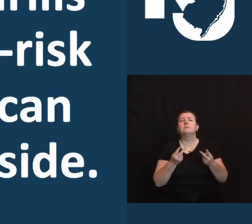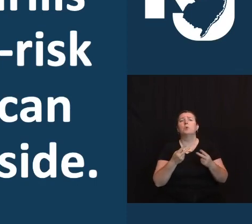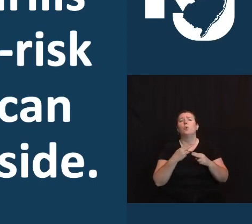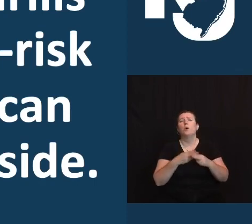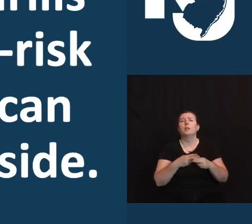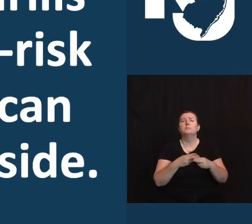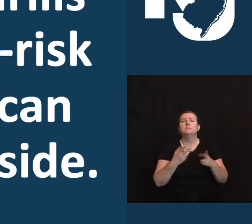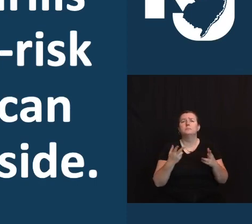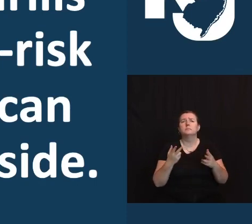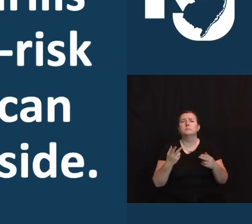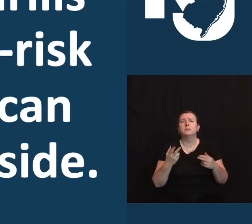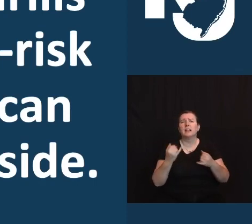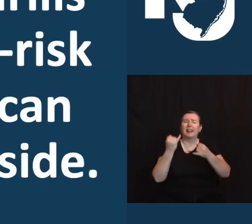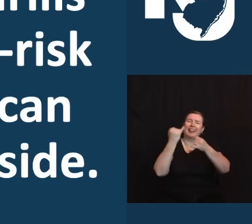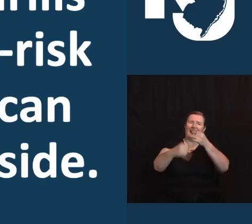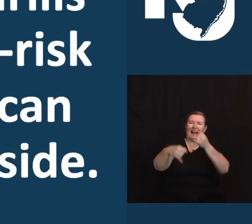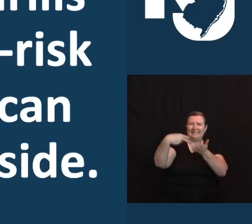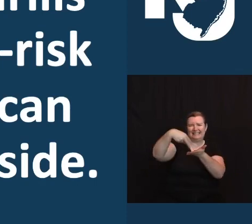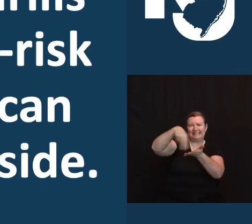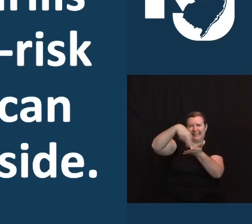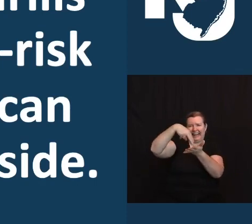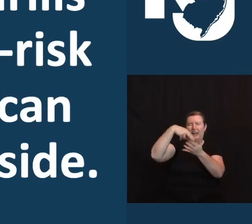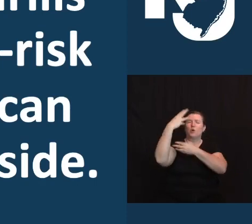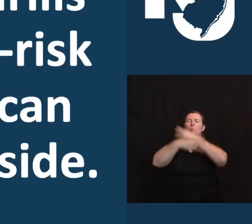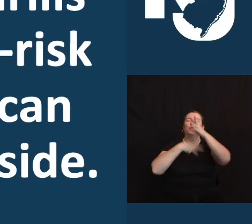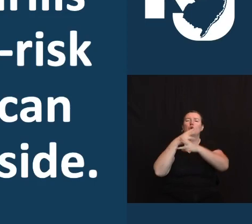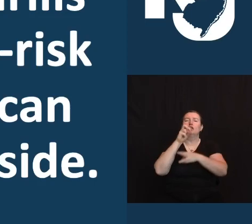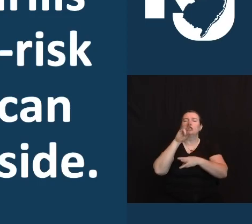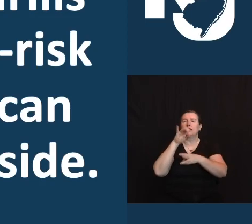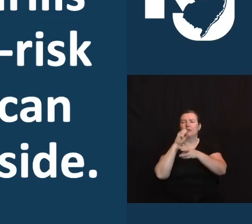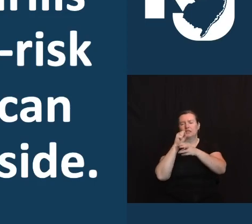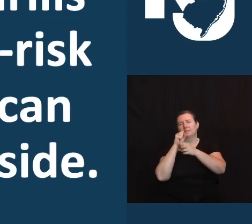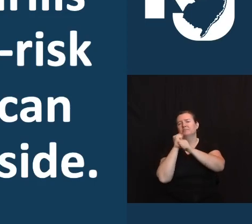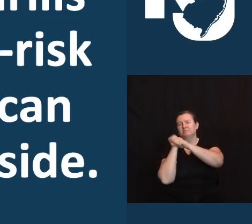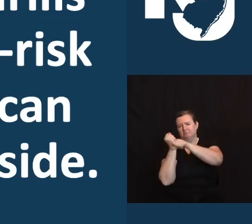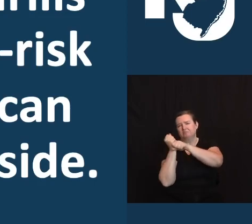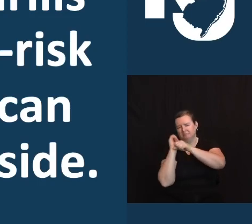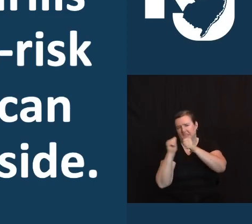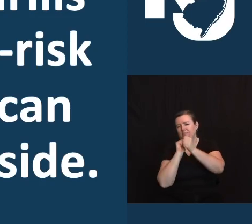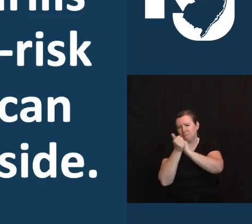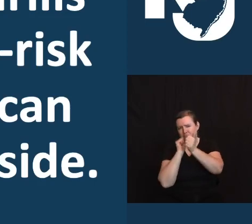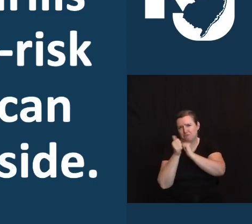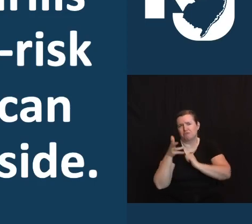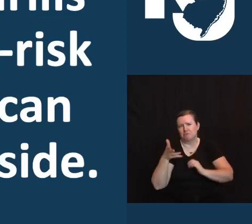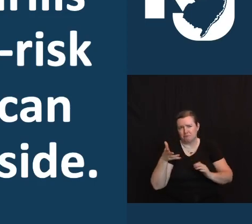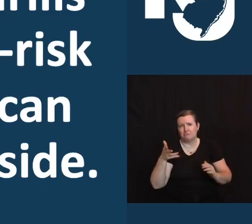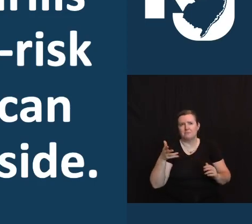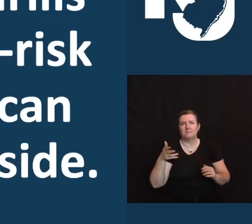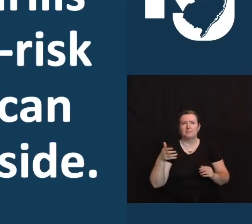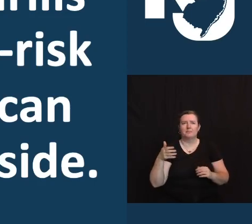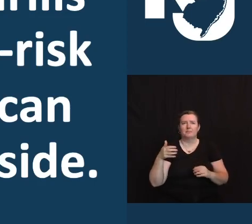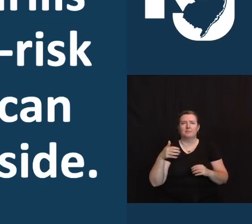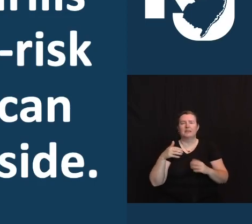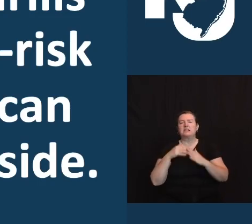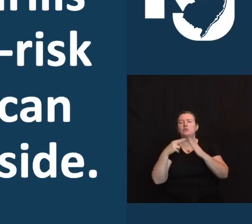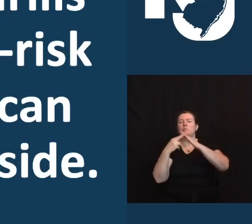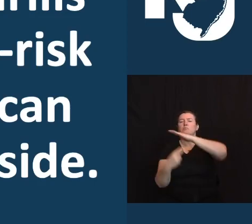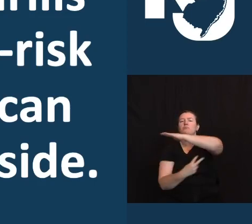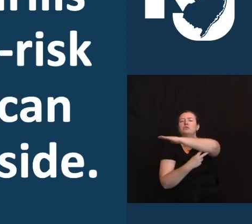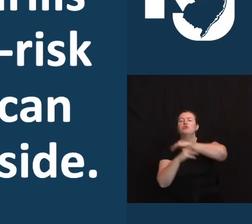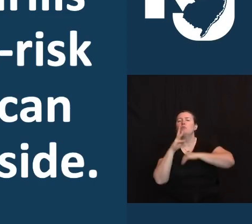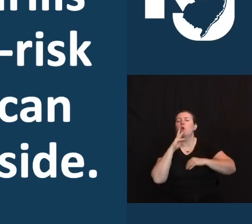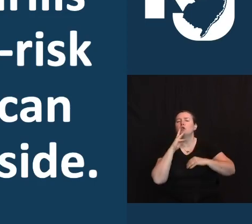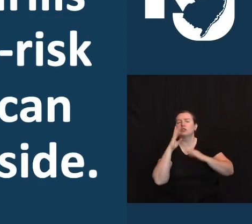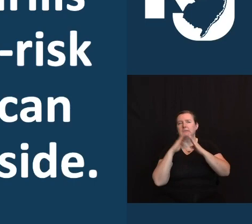Series. In this case in Bridgewater, home of the Somerset Patriots, a fantastic minor